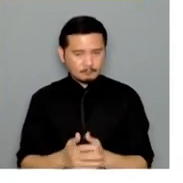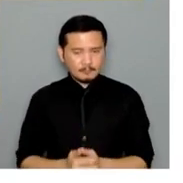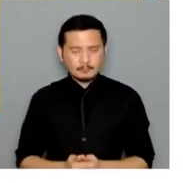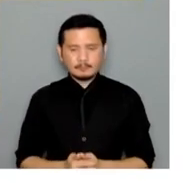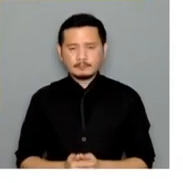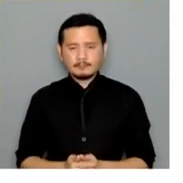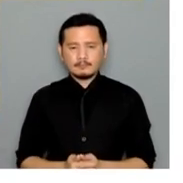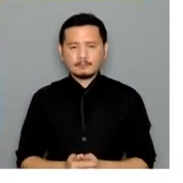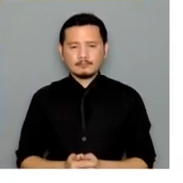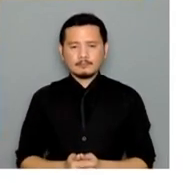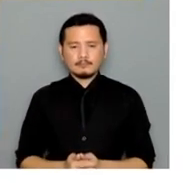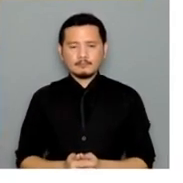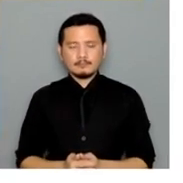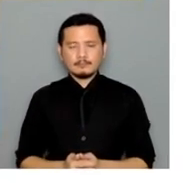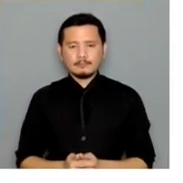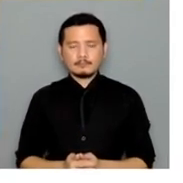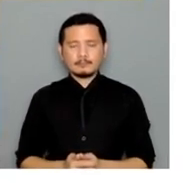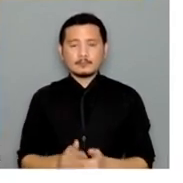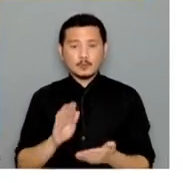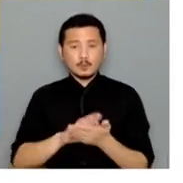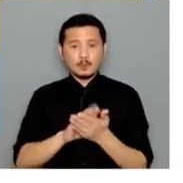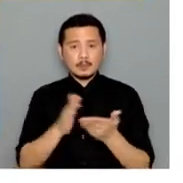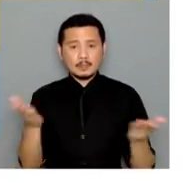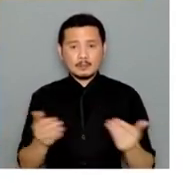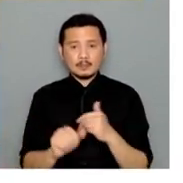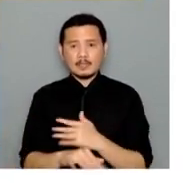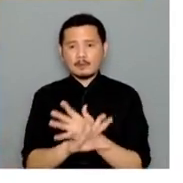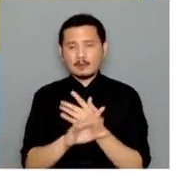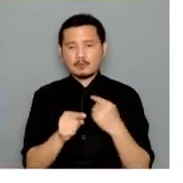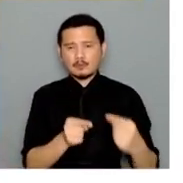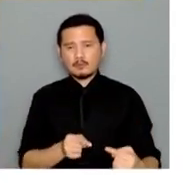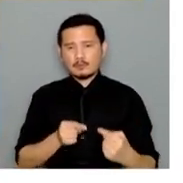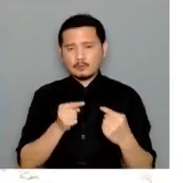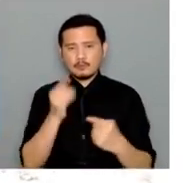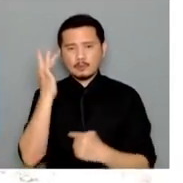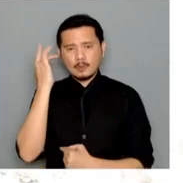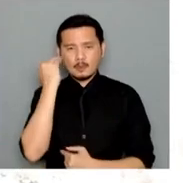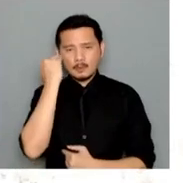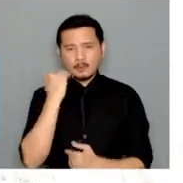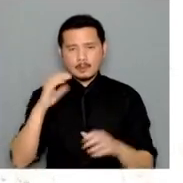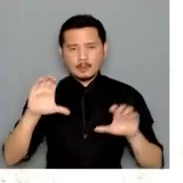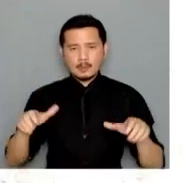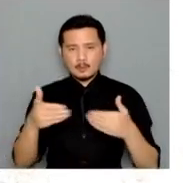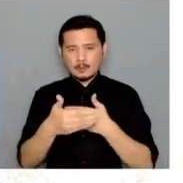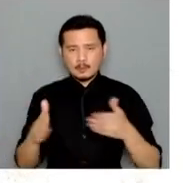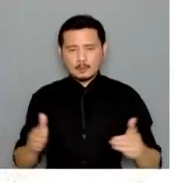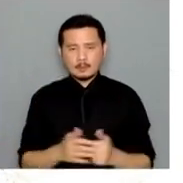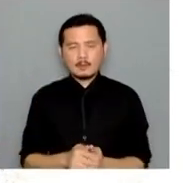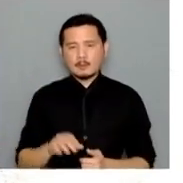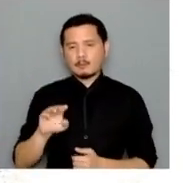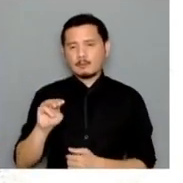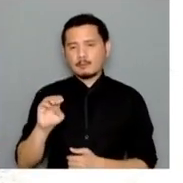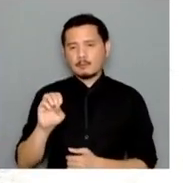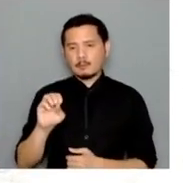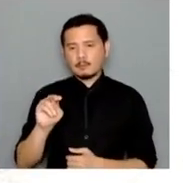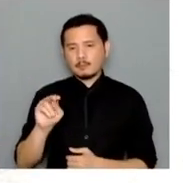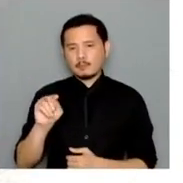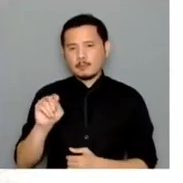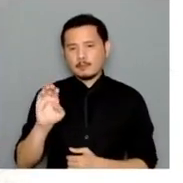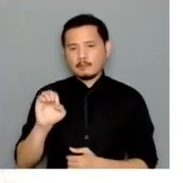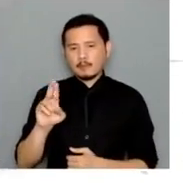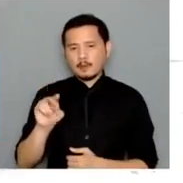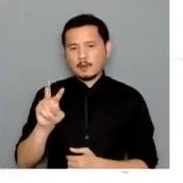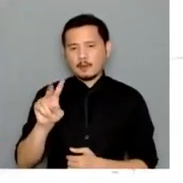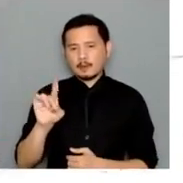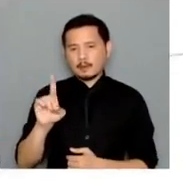Carmina, as some schools here in Davao City struggle with the lack of classrooms, Capitan Tomas Monteverde Central Elementary School had to divide